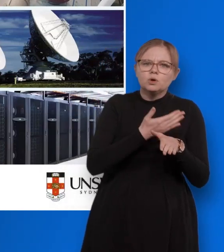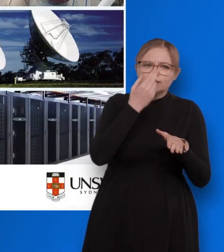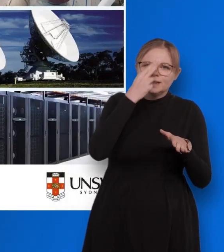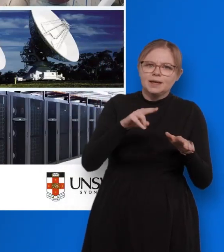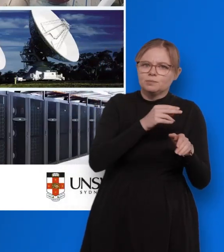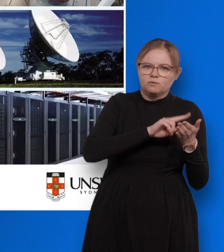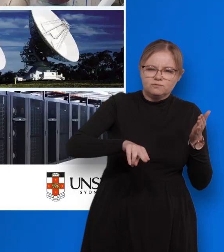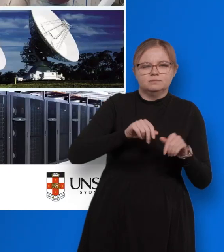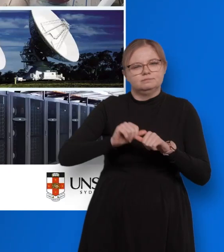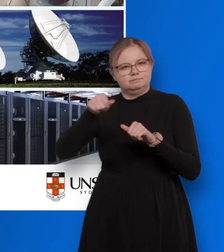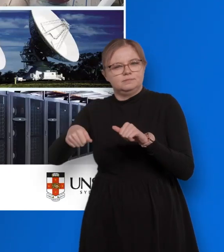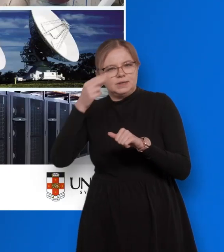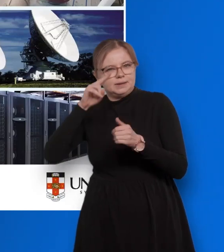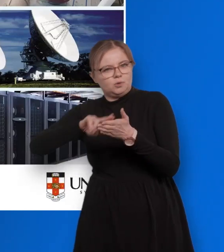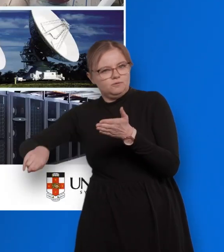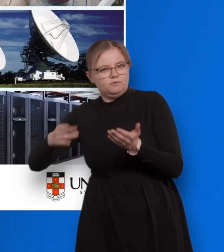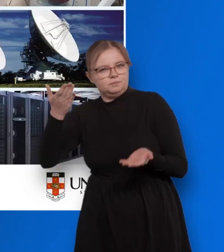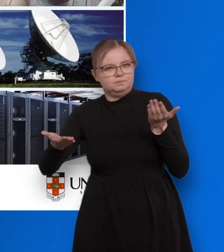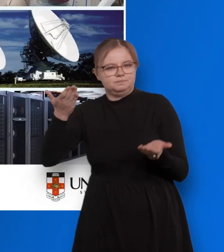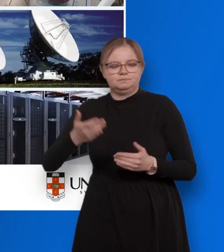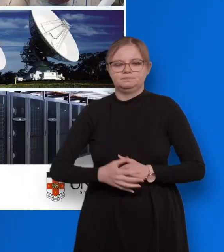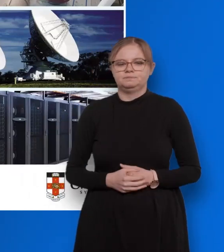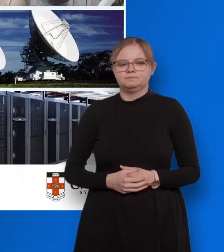post-anonymization. Can I get 2 clicks, please?